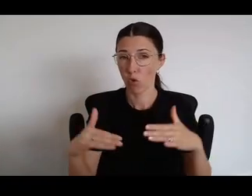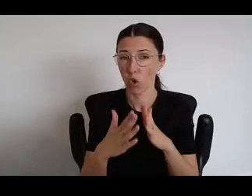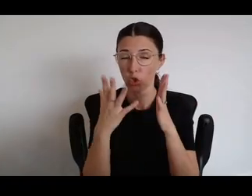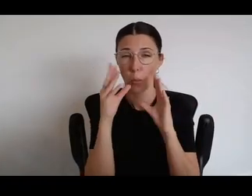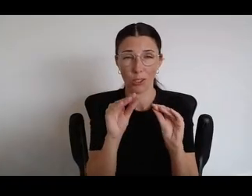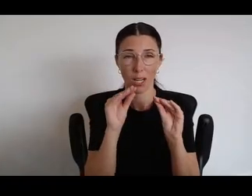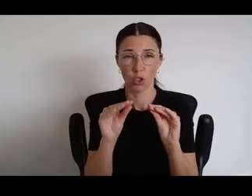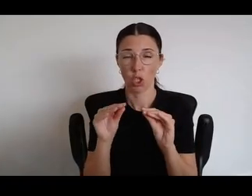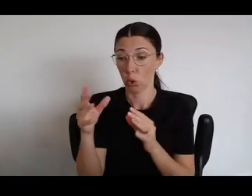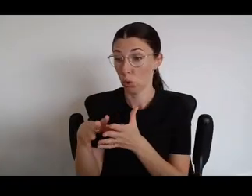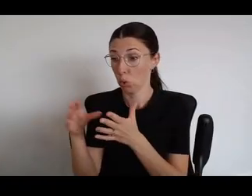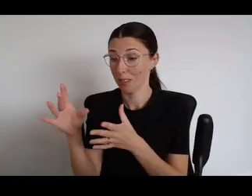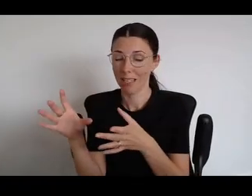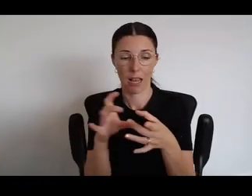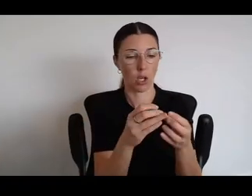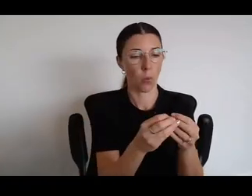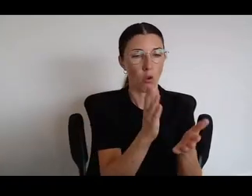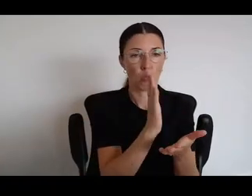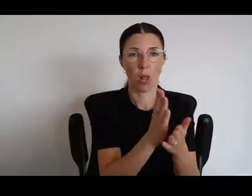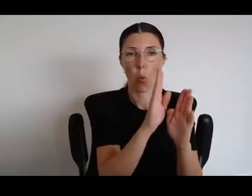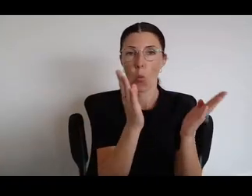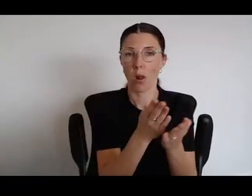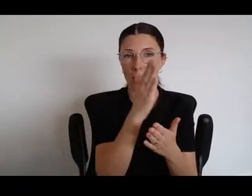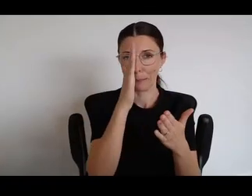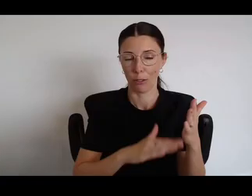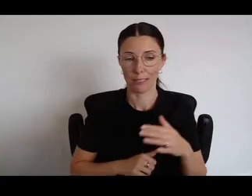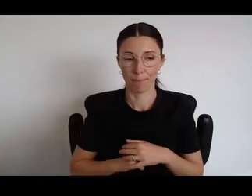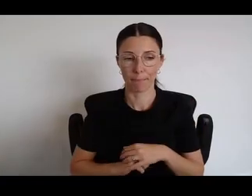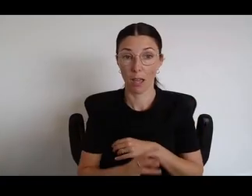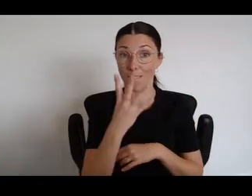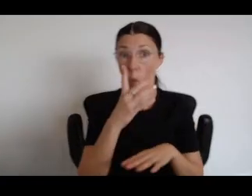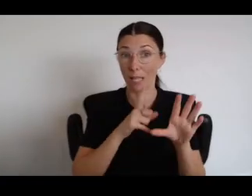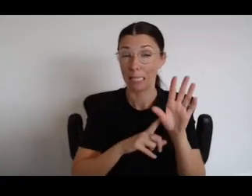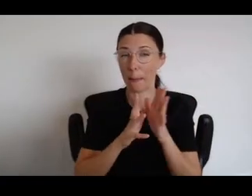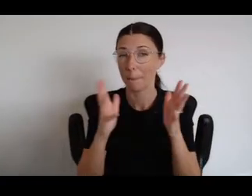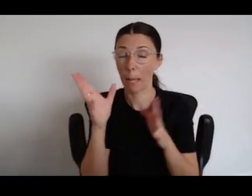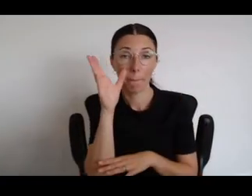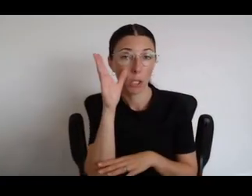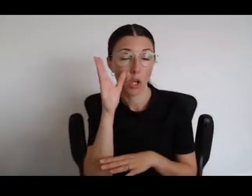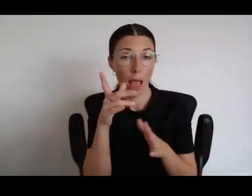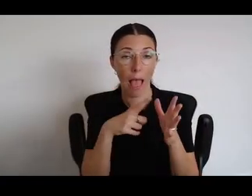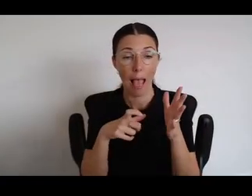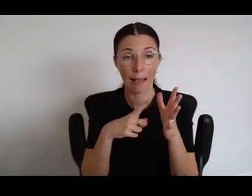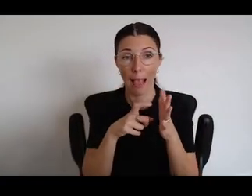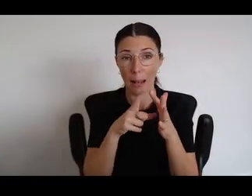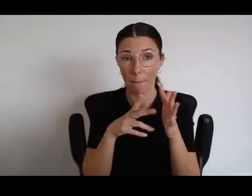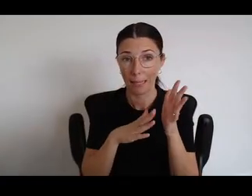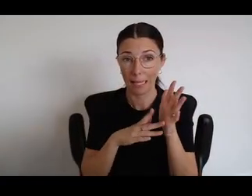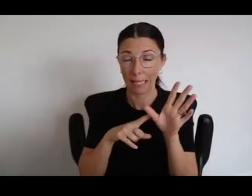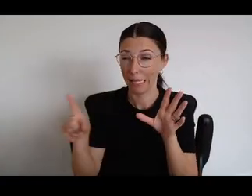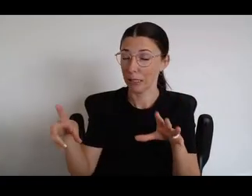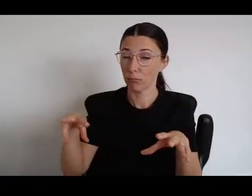real-world experiences. During the 4 years in the Big Picture Academy, Otto actively participated in diverse